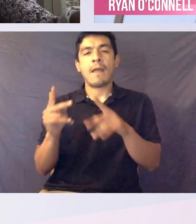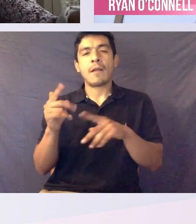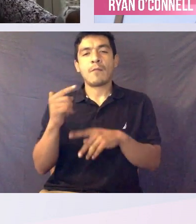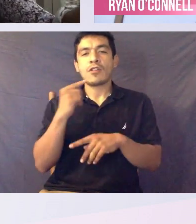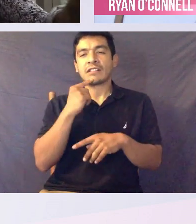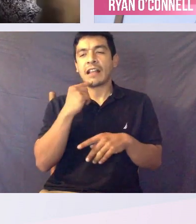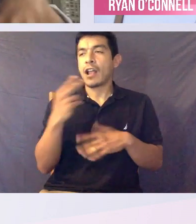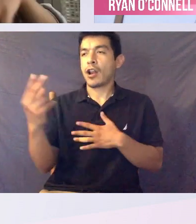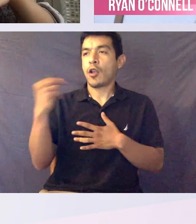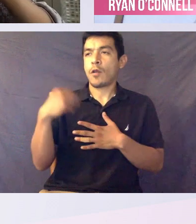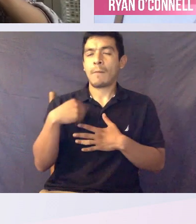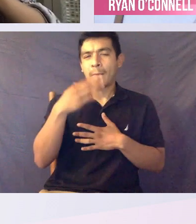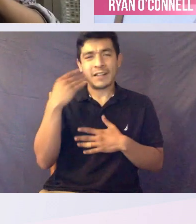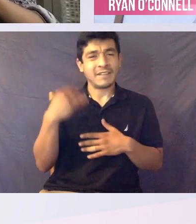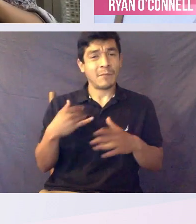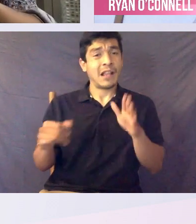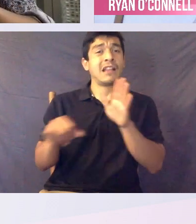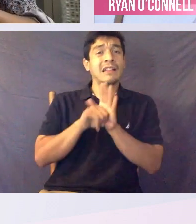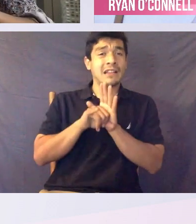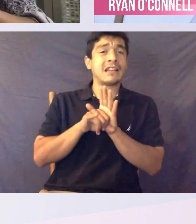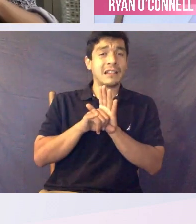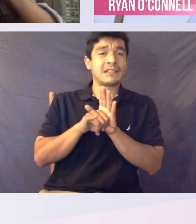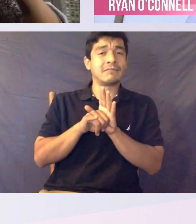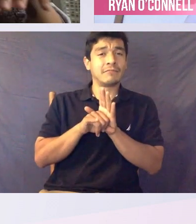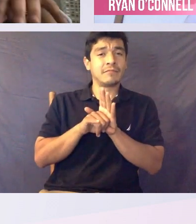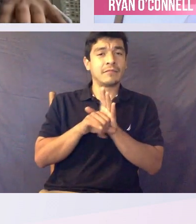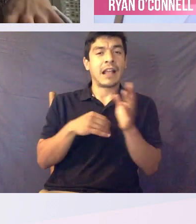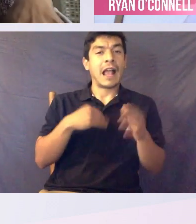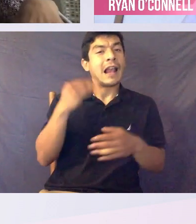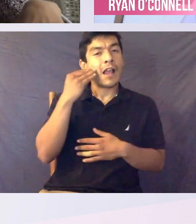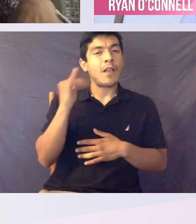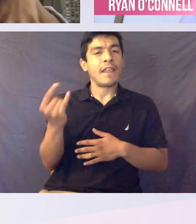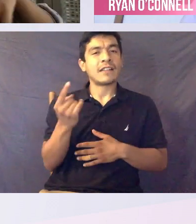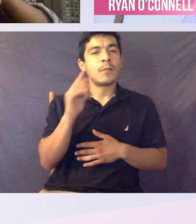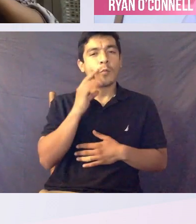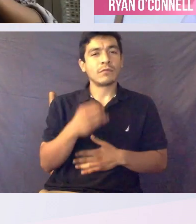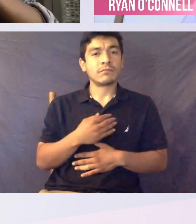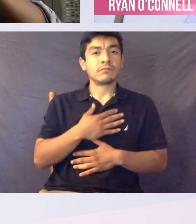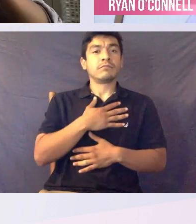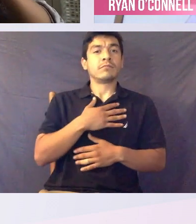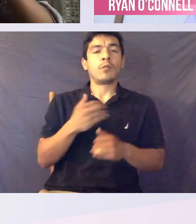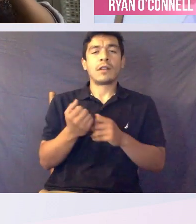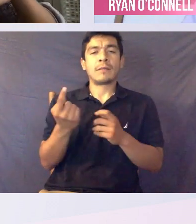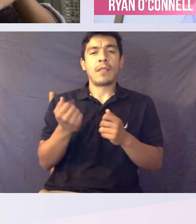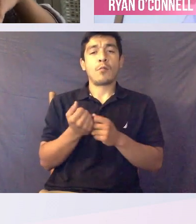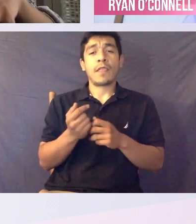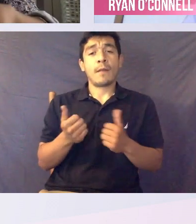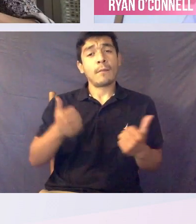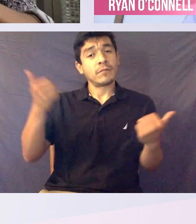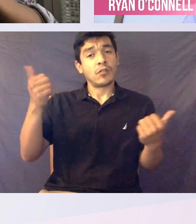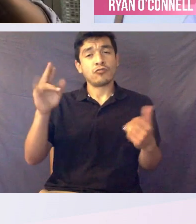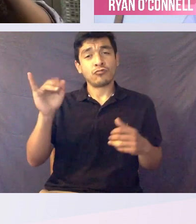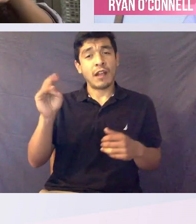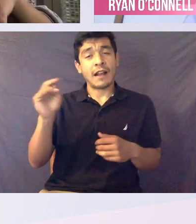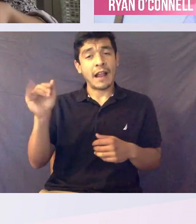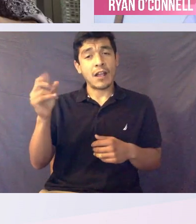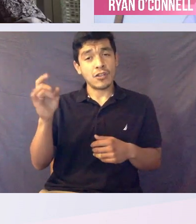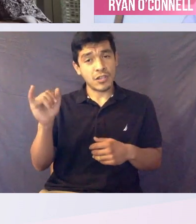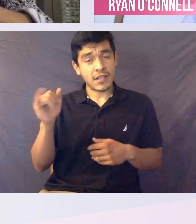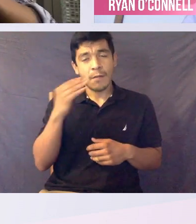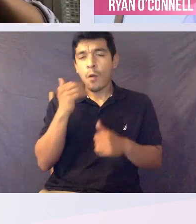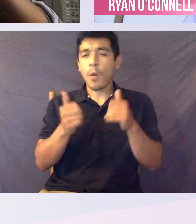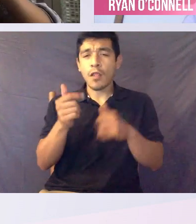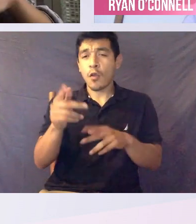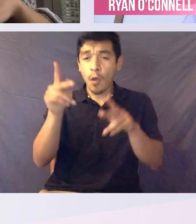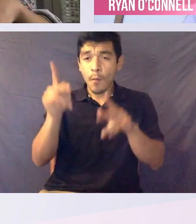identities. And I know that that's something that will resonate with both Ryan and with Ashley, right? So whether you are a person of color, whether